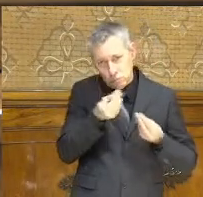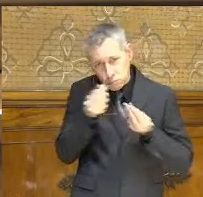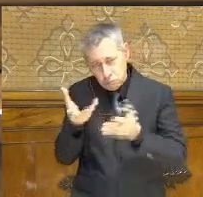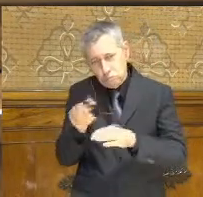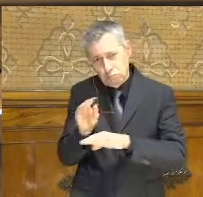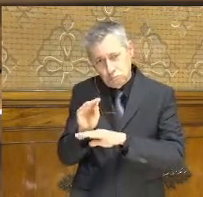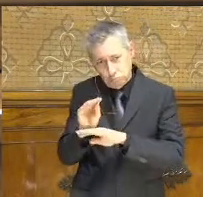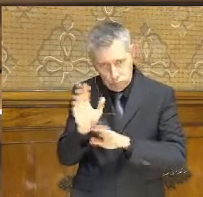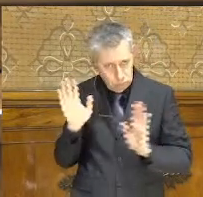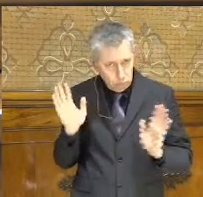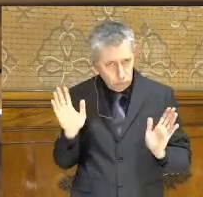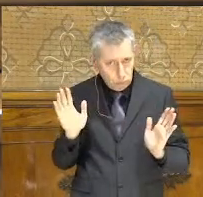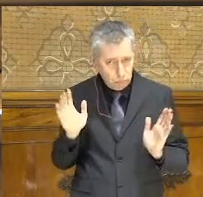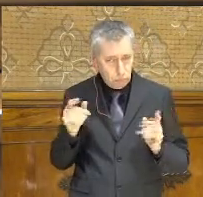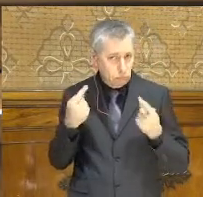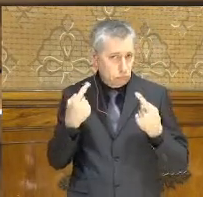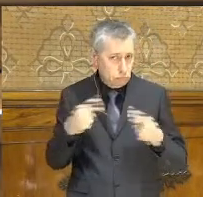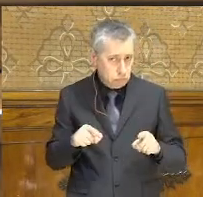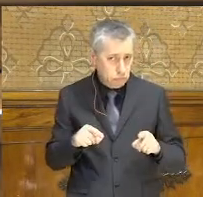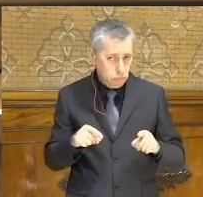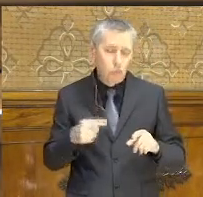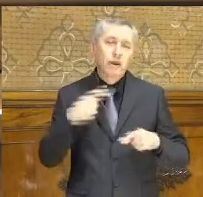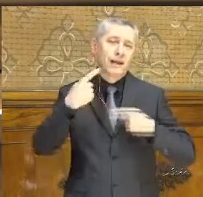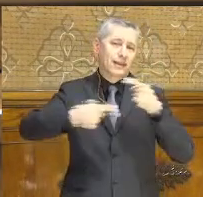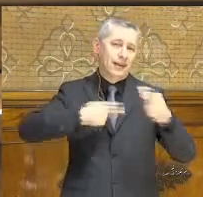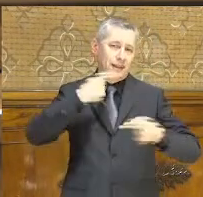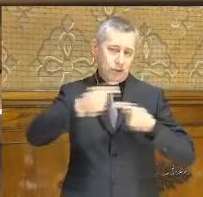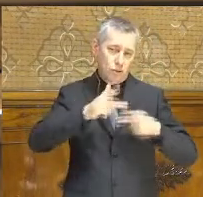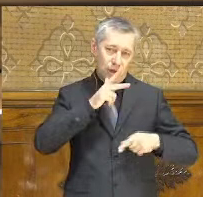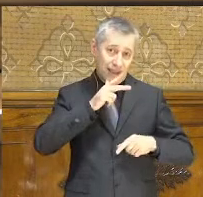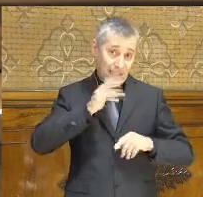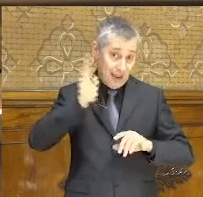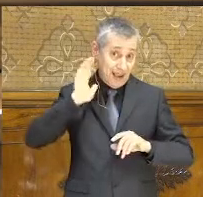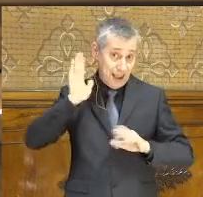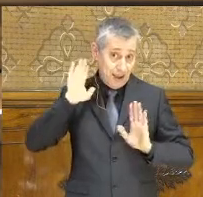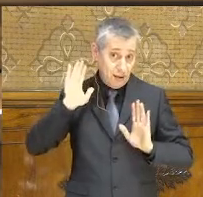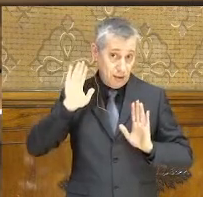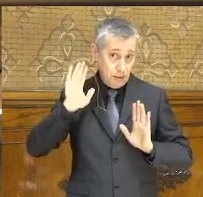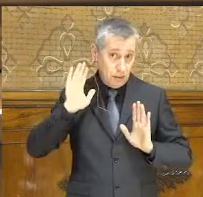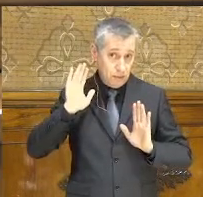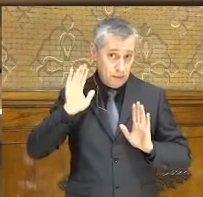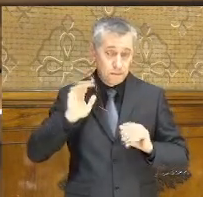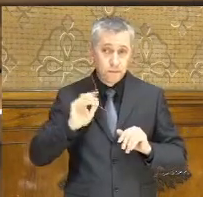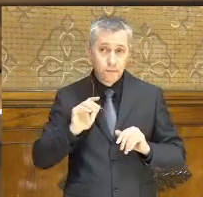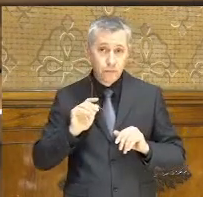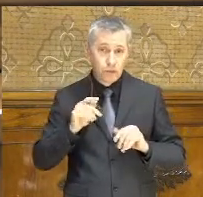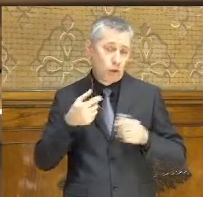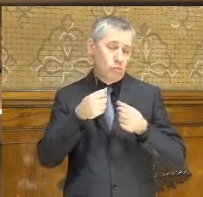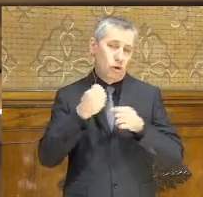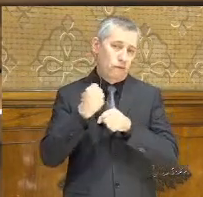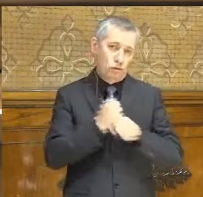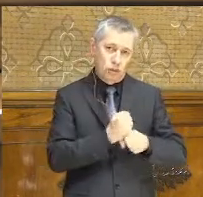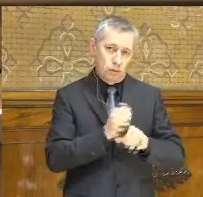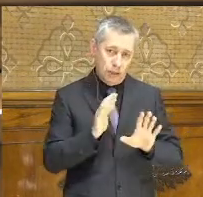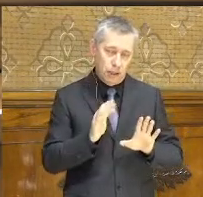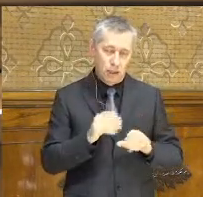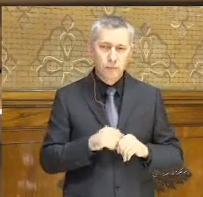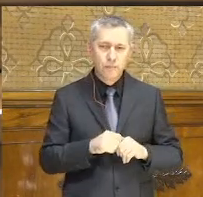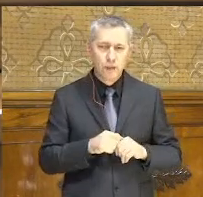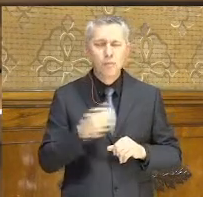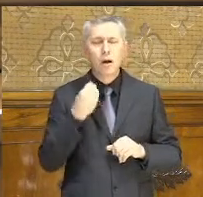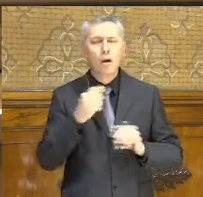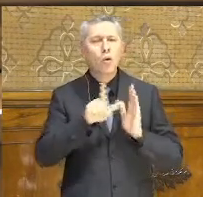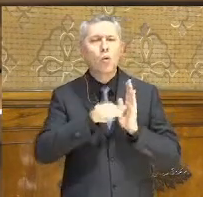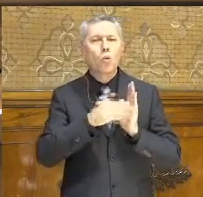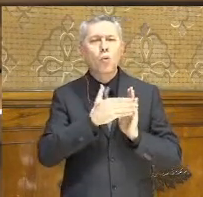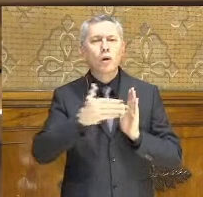which, of course, in the Greek tradition, is one of the most important. How long do you keep somebody on the threshold is